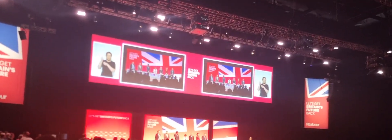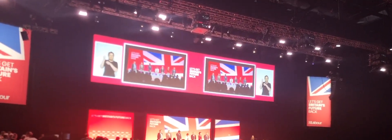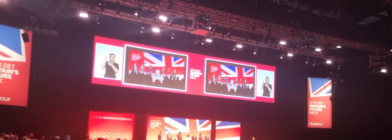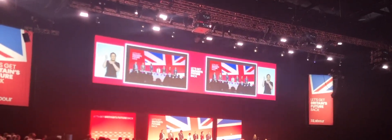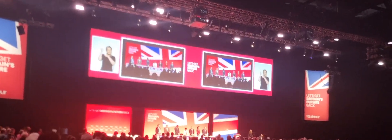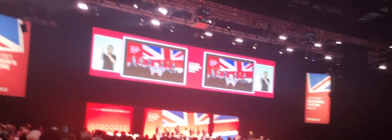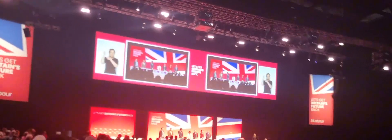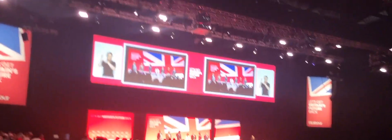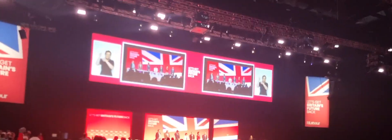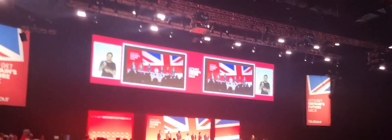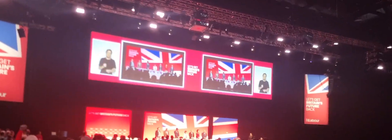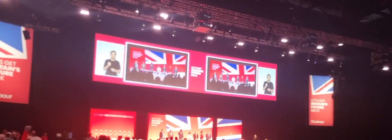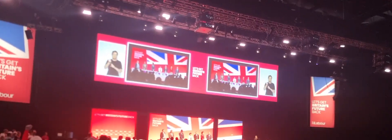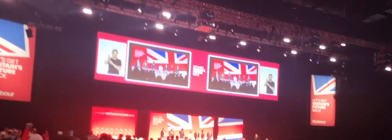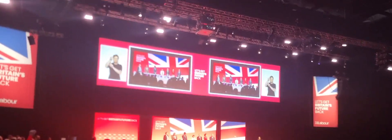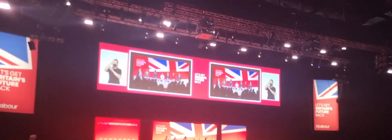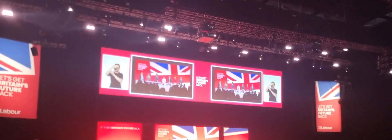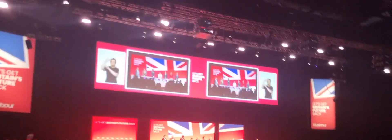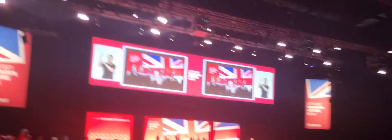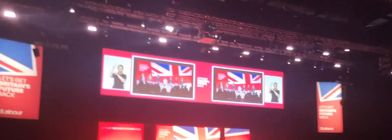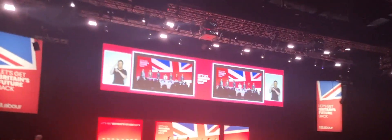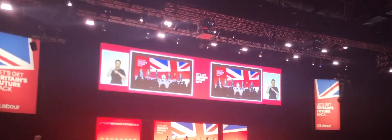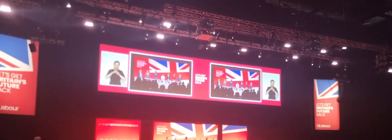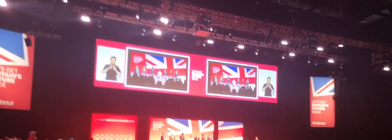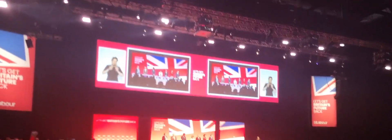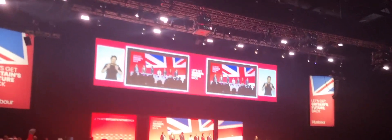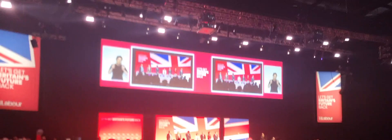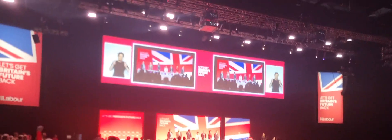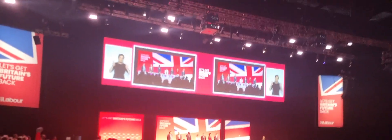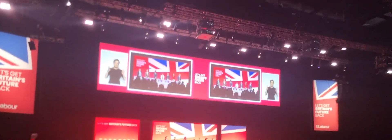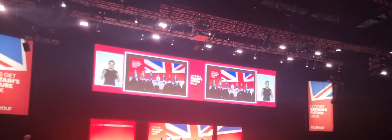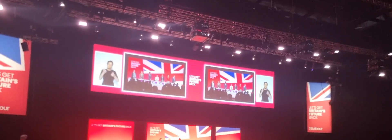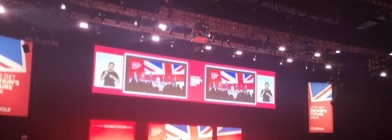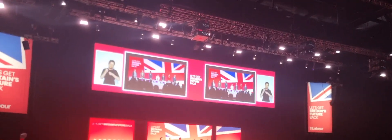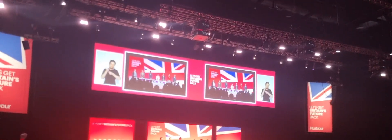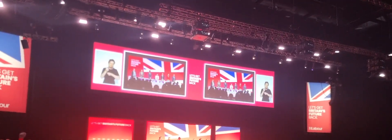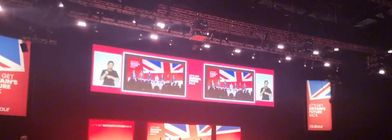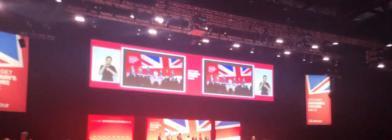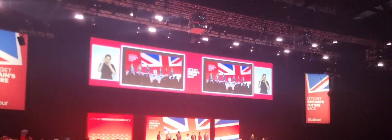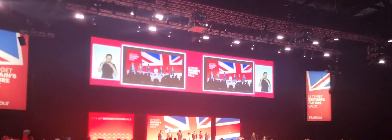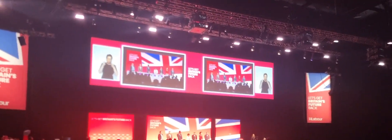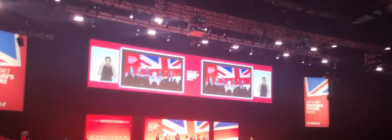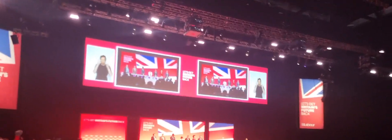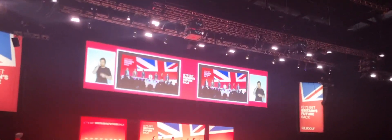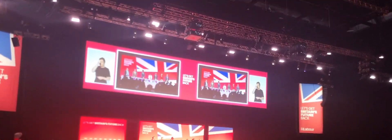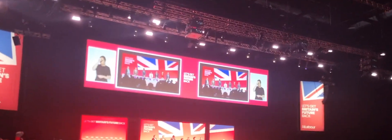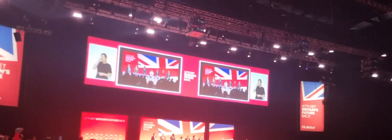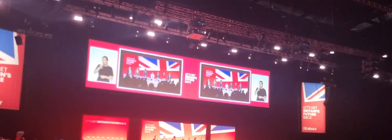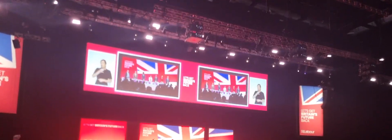standard high, beneath his shade we'll live or die.